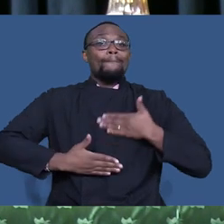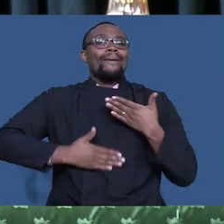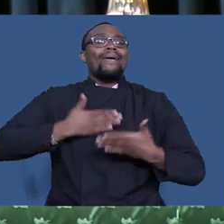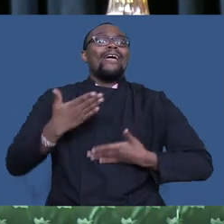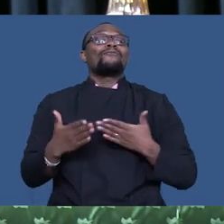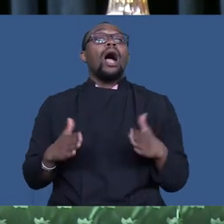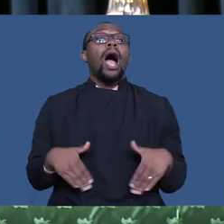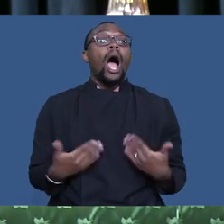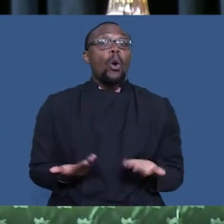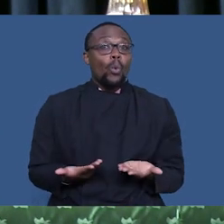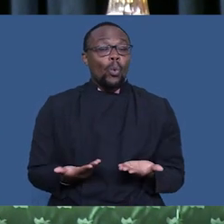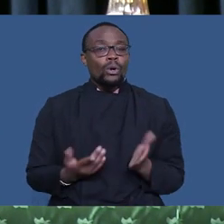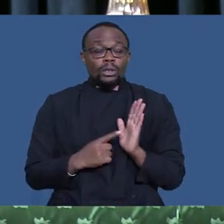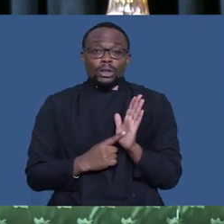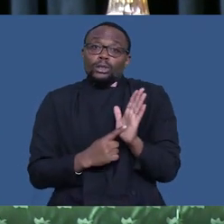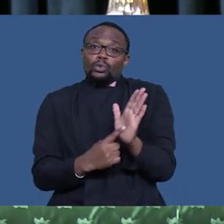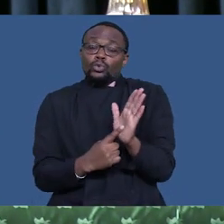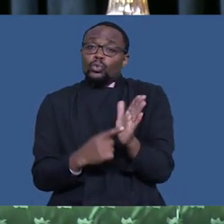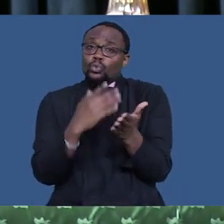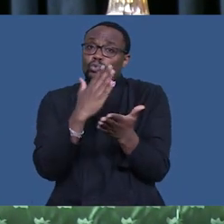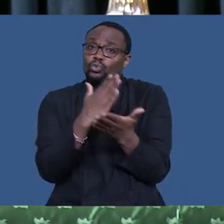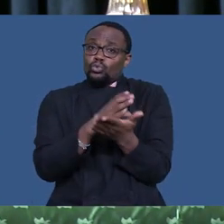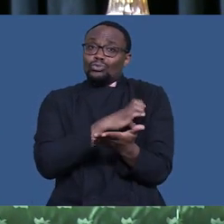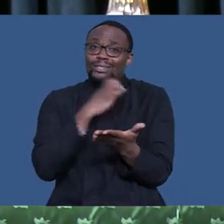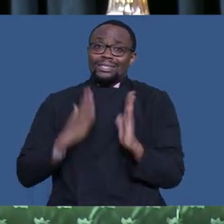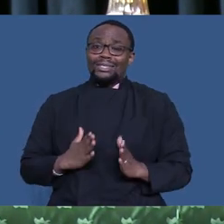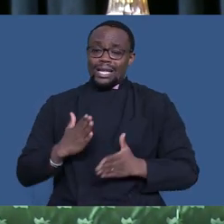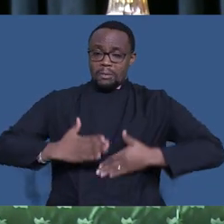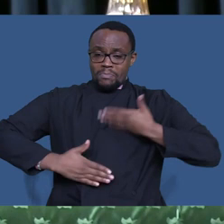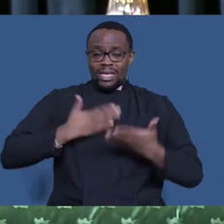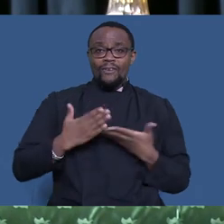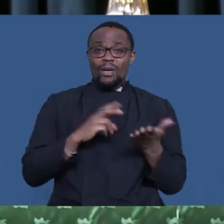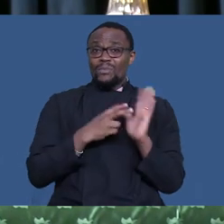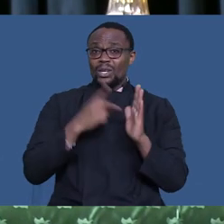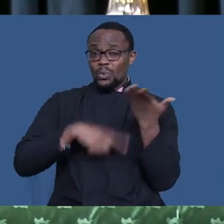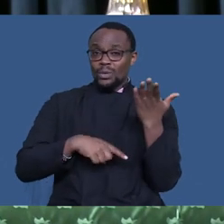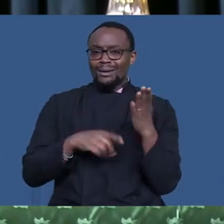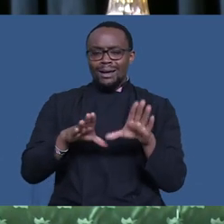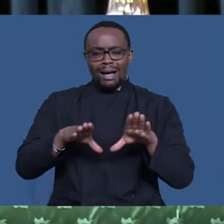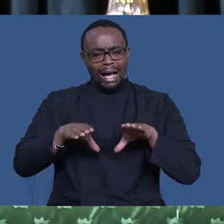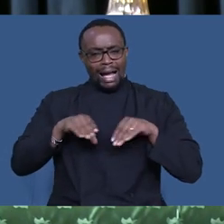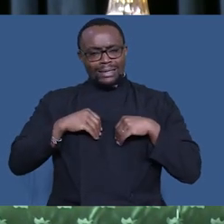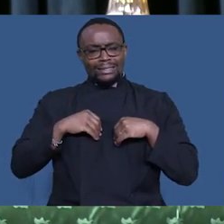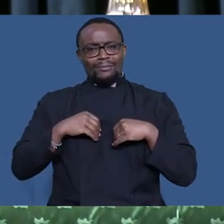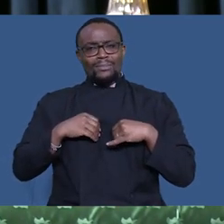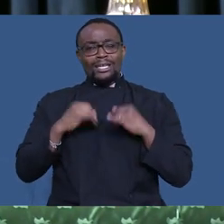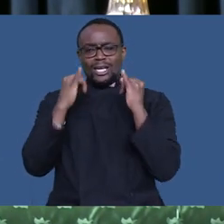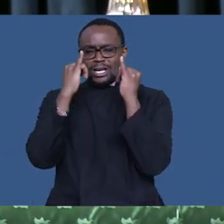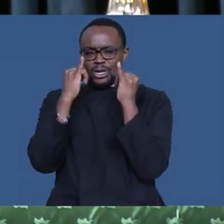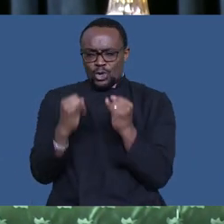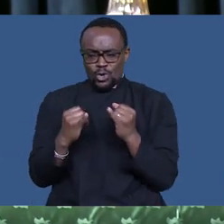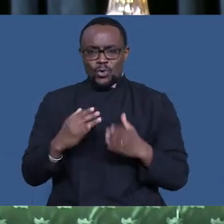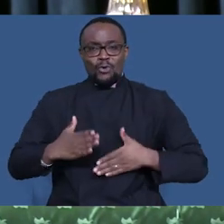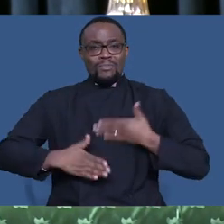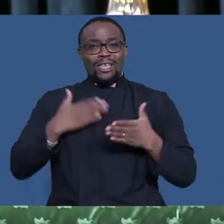He points out that true Christian behavior means putting on the new nature by